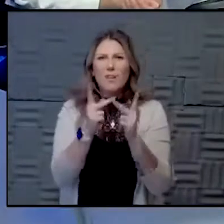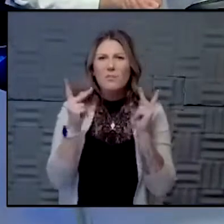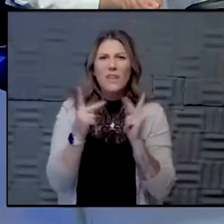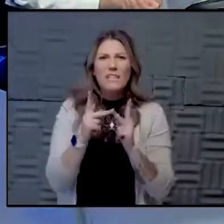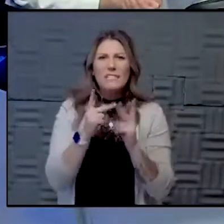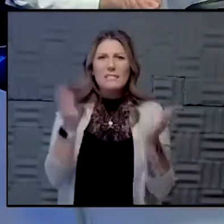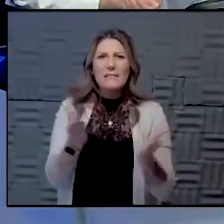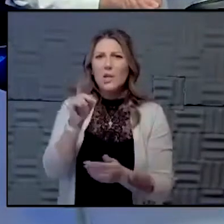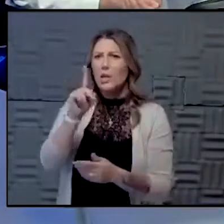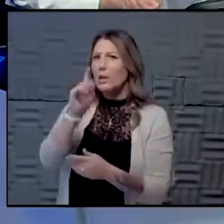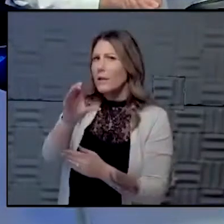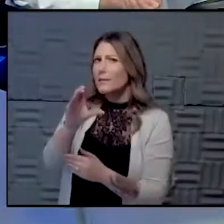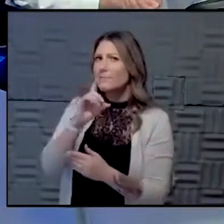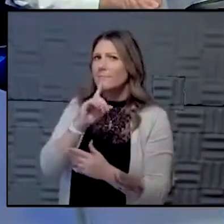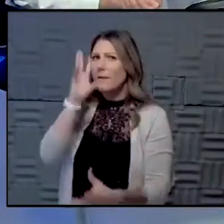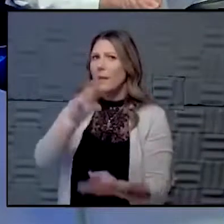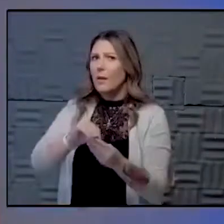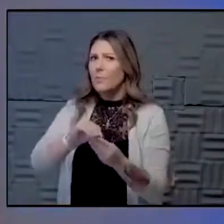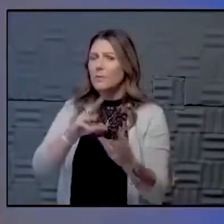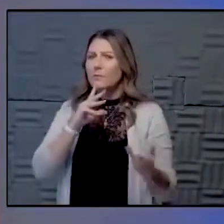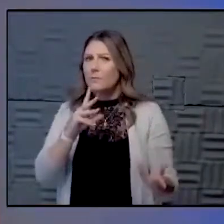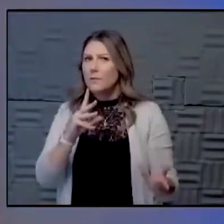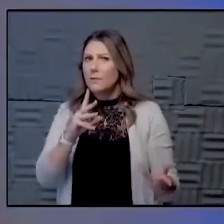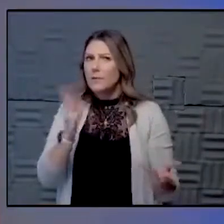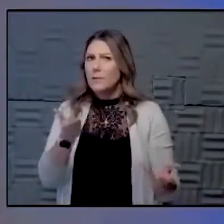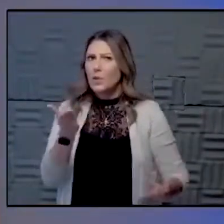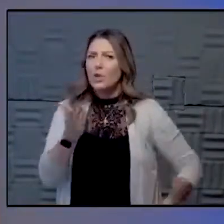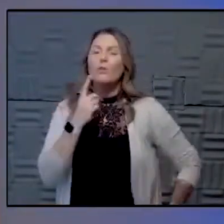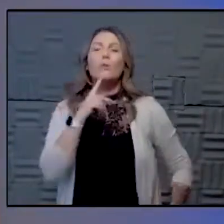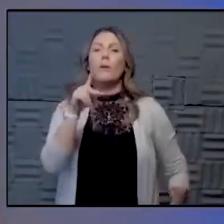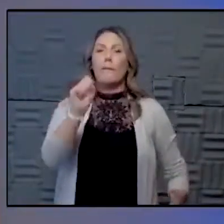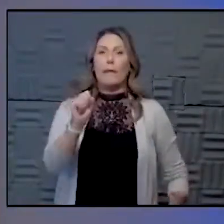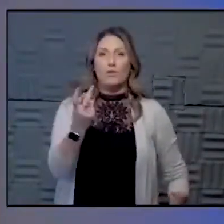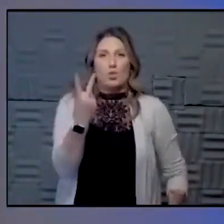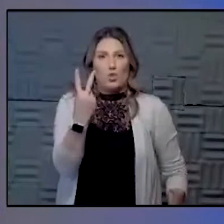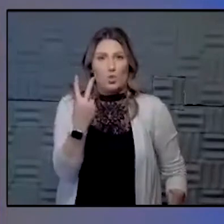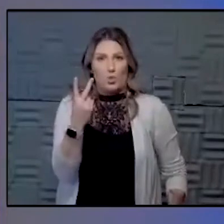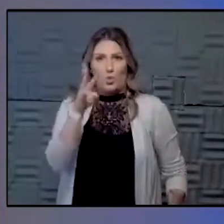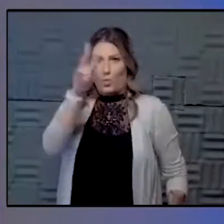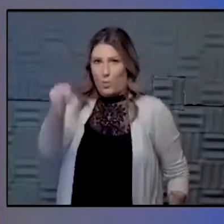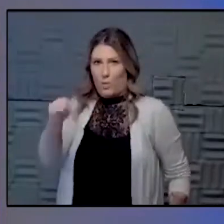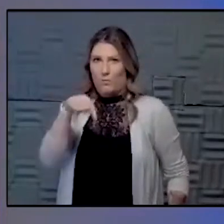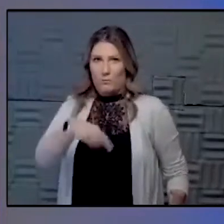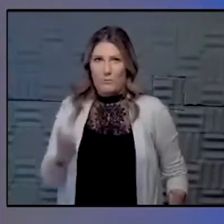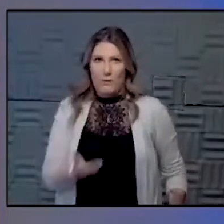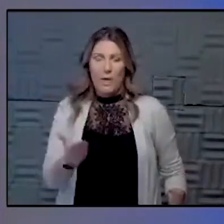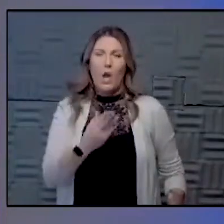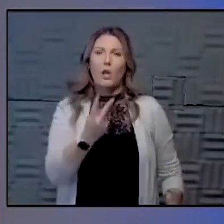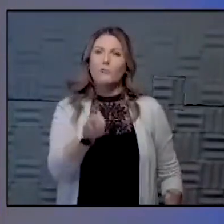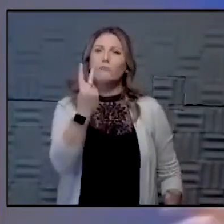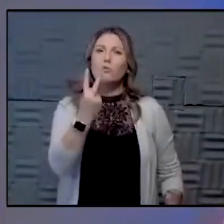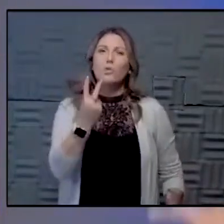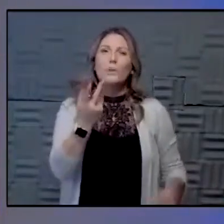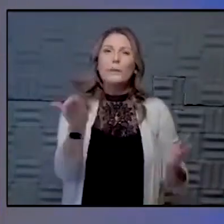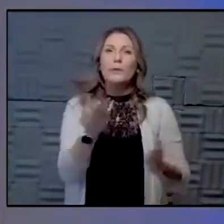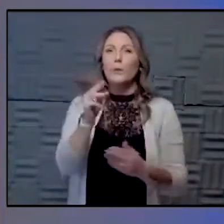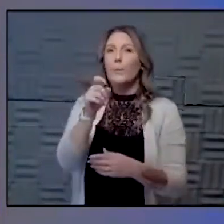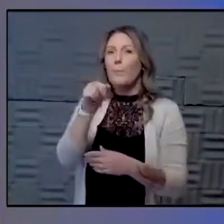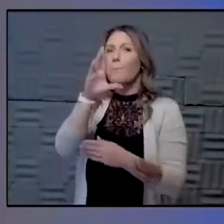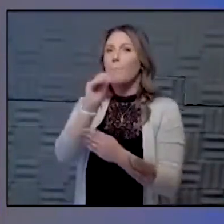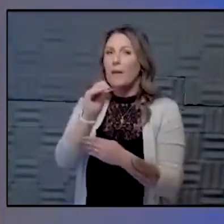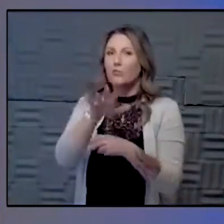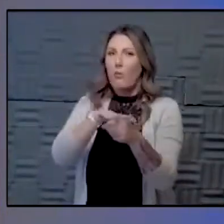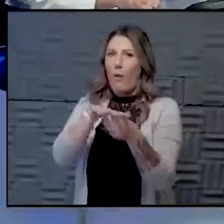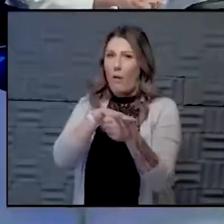that can do this kind of comprehensive stroke care? Thrombectomy. Kansas has just the 2, and then there's 2 other comprehensive stroke centers here in the metro area.